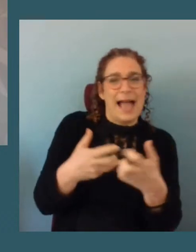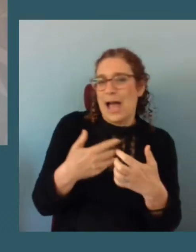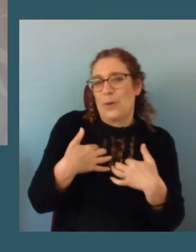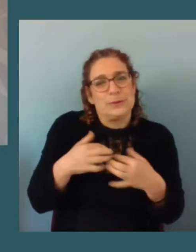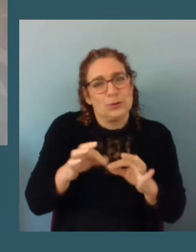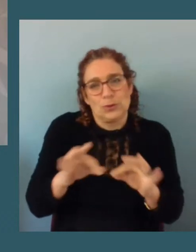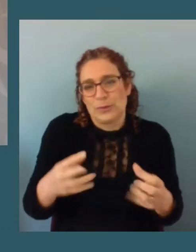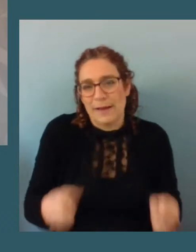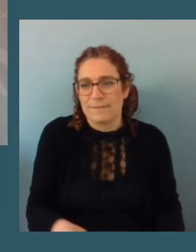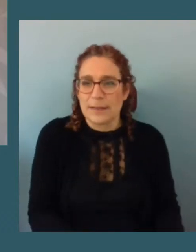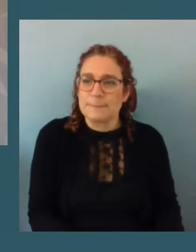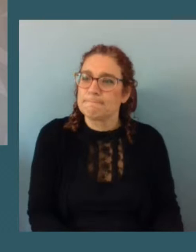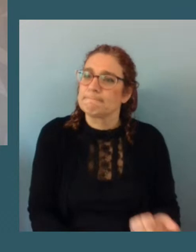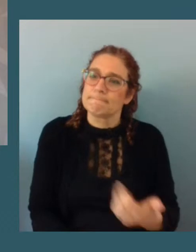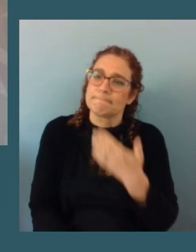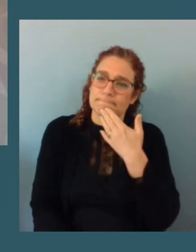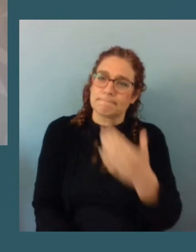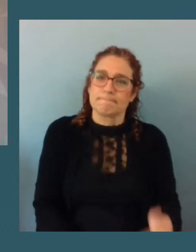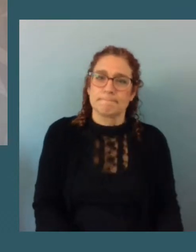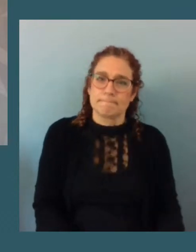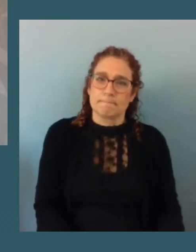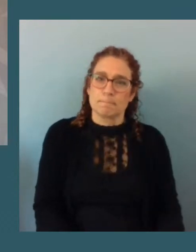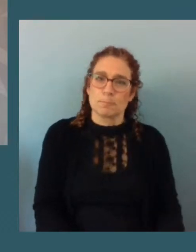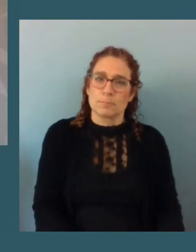Perfect. There's a little bit more. So